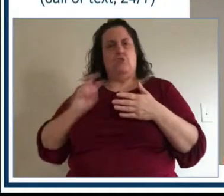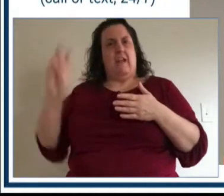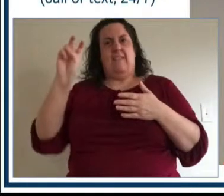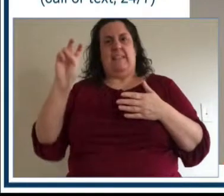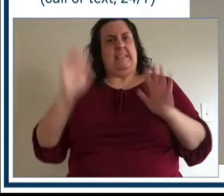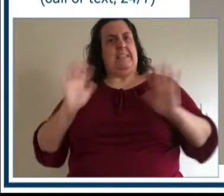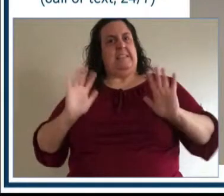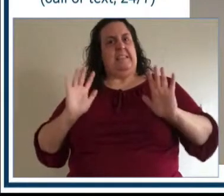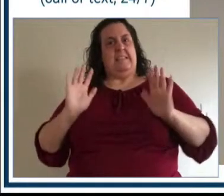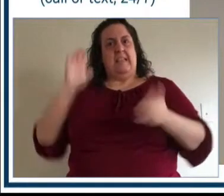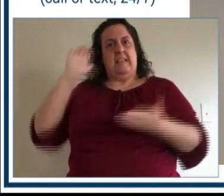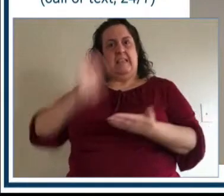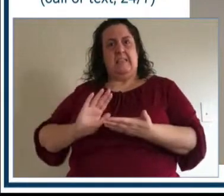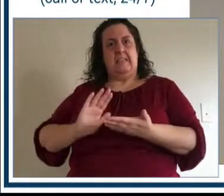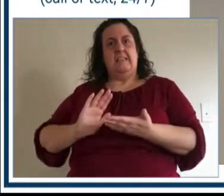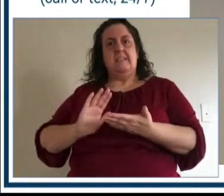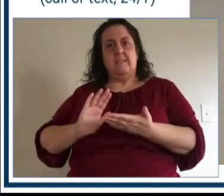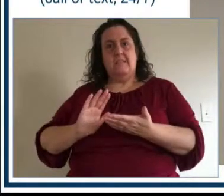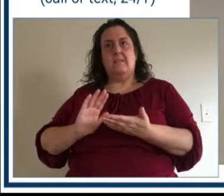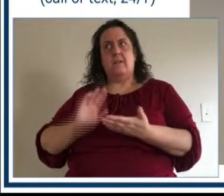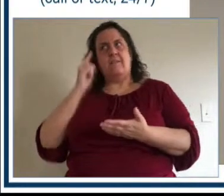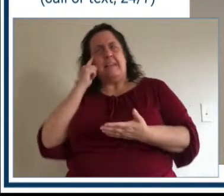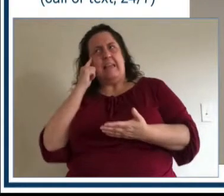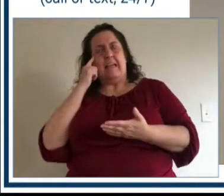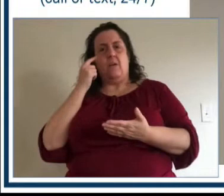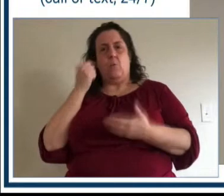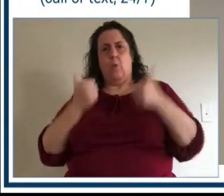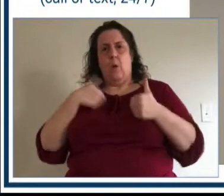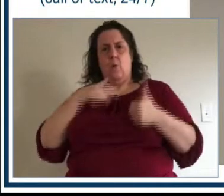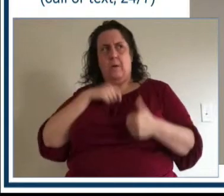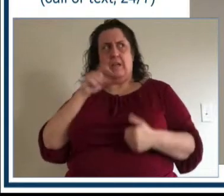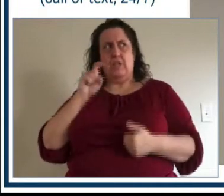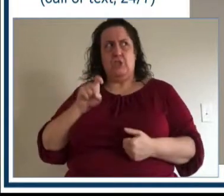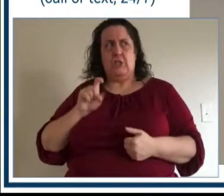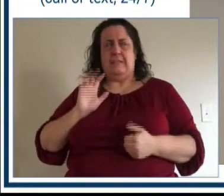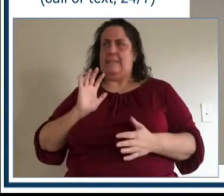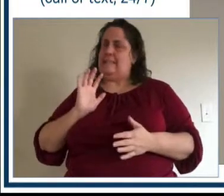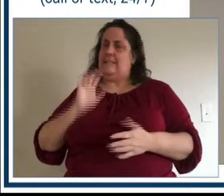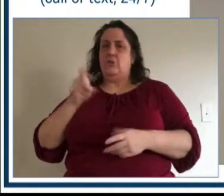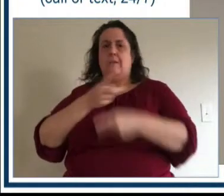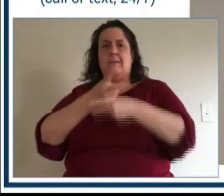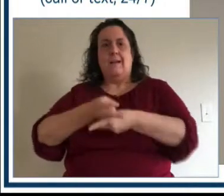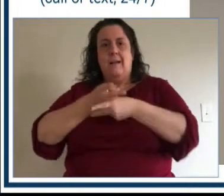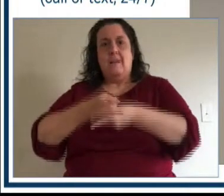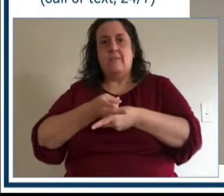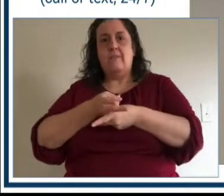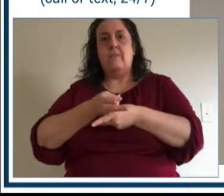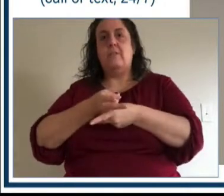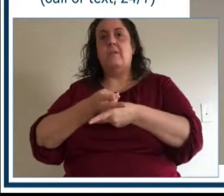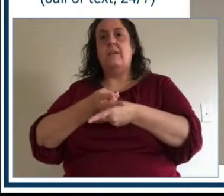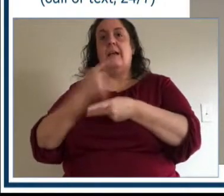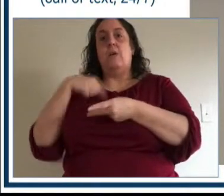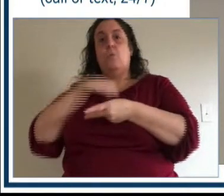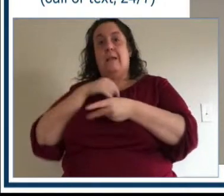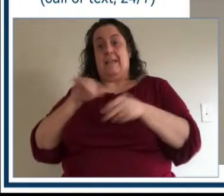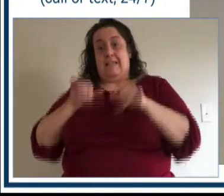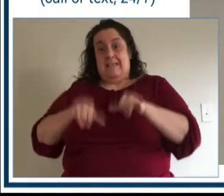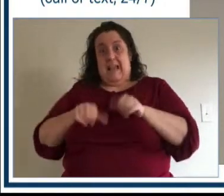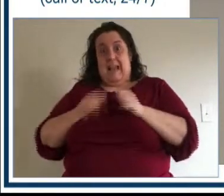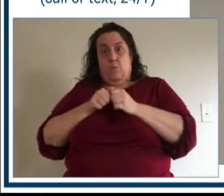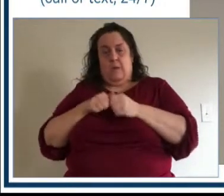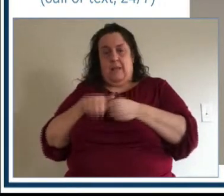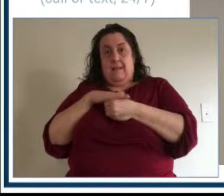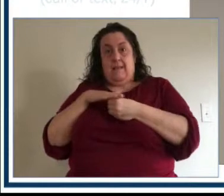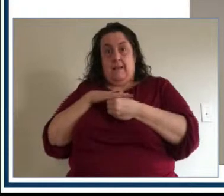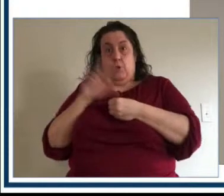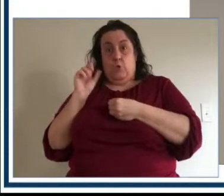should we really be doing across the province? If we stick to our 20 is plenty and consistent within